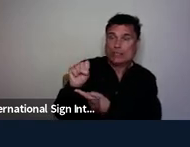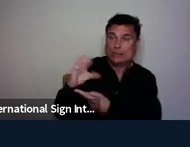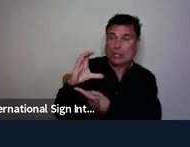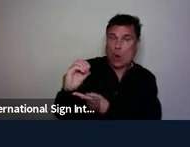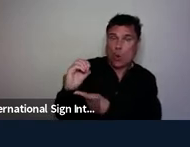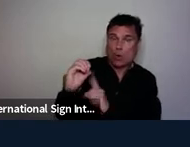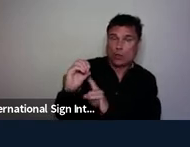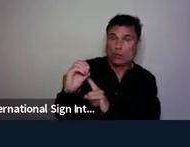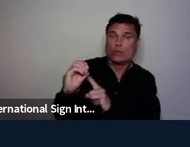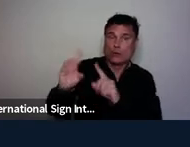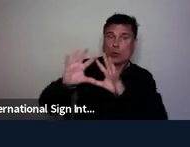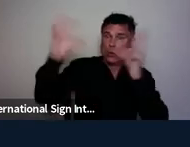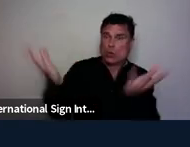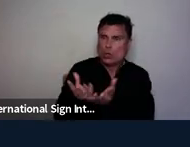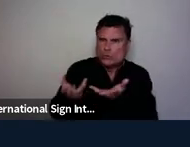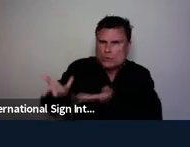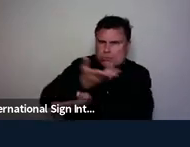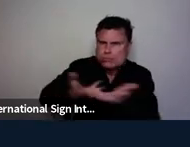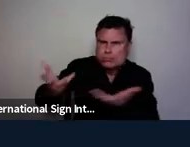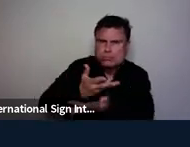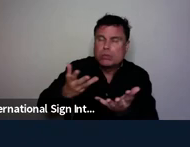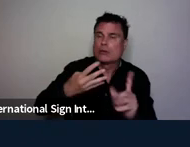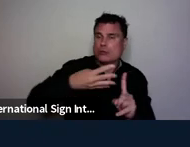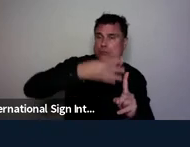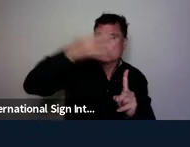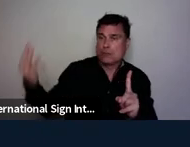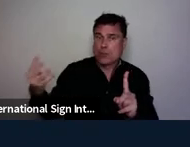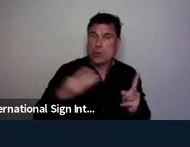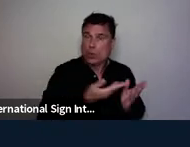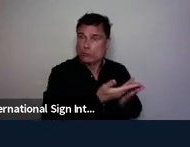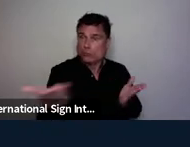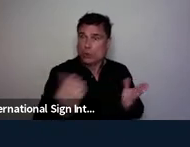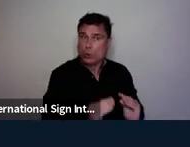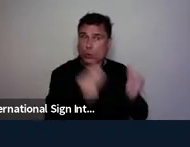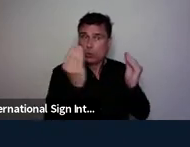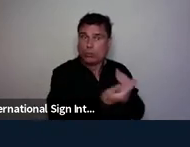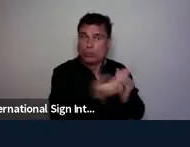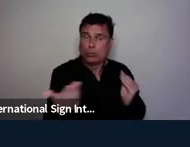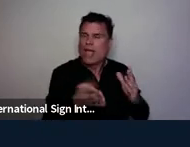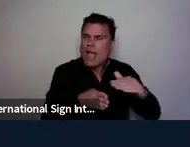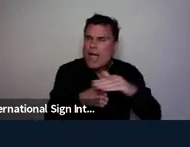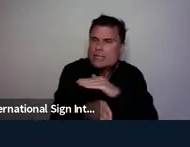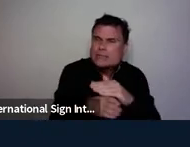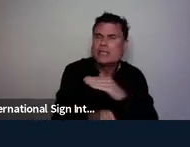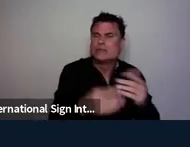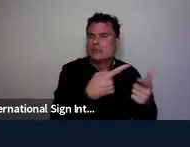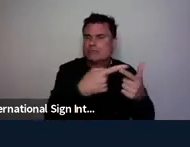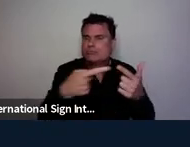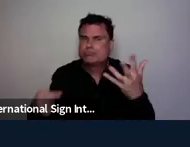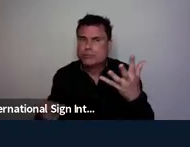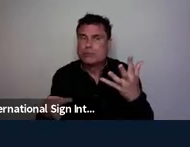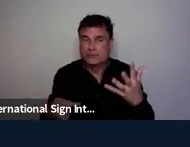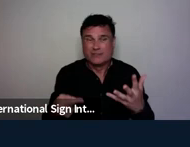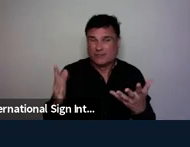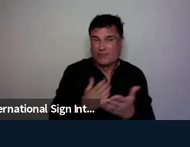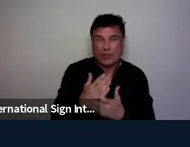youth inclusion in education and in terms of access to health, where we had more than 23,000